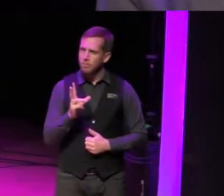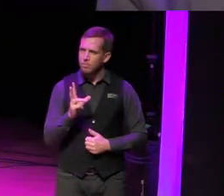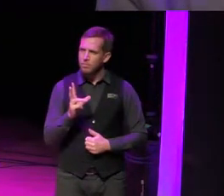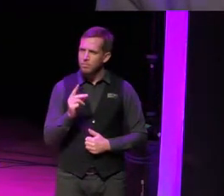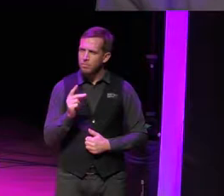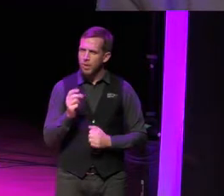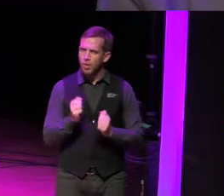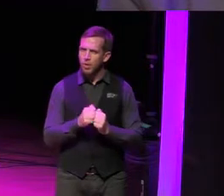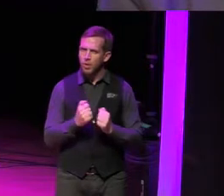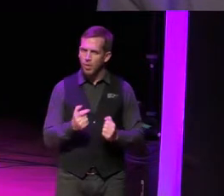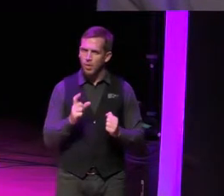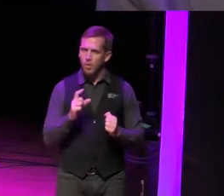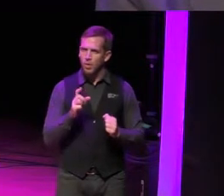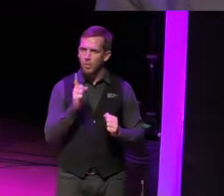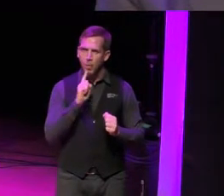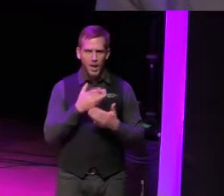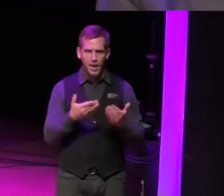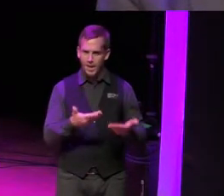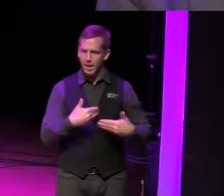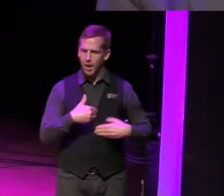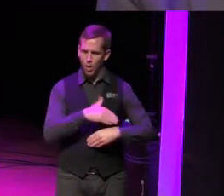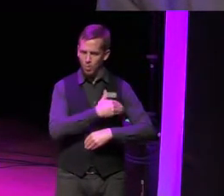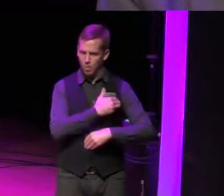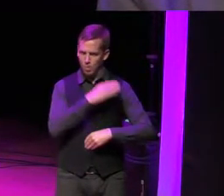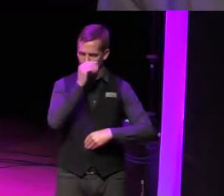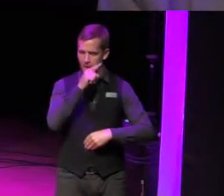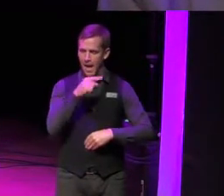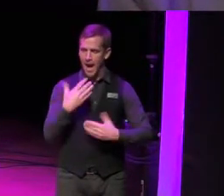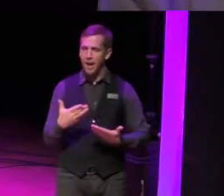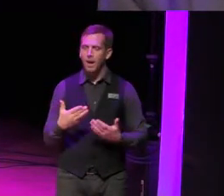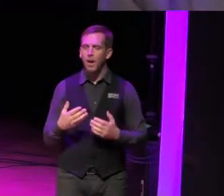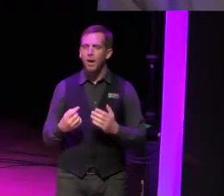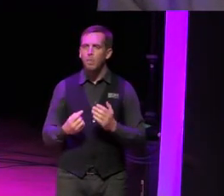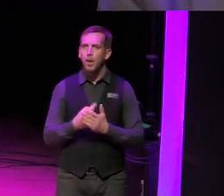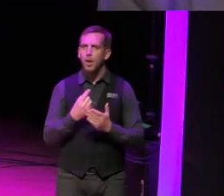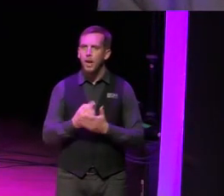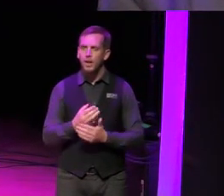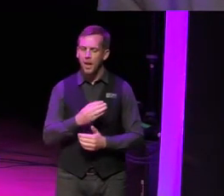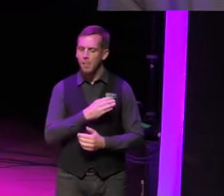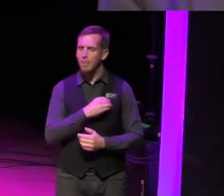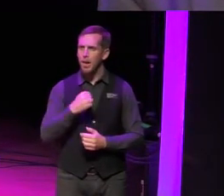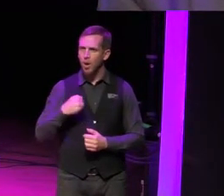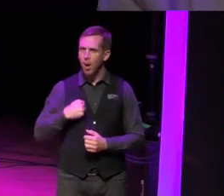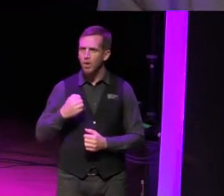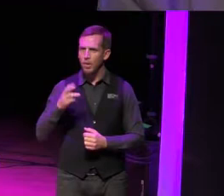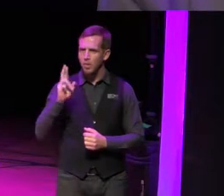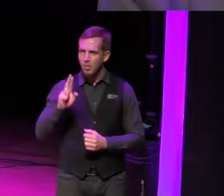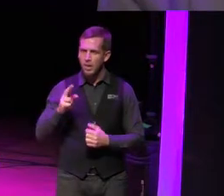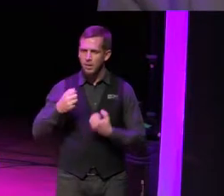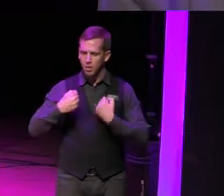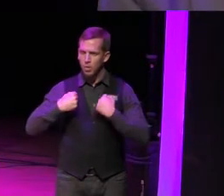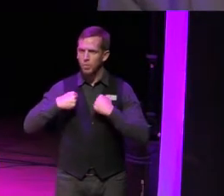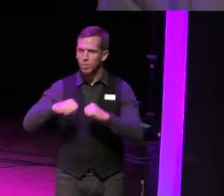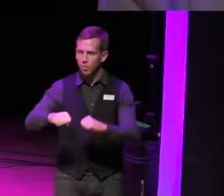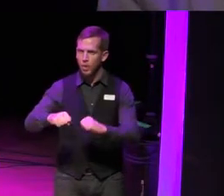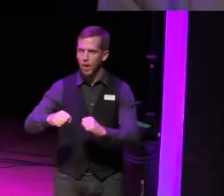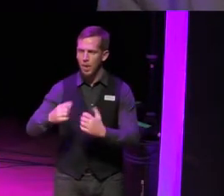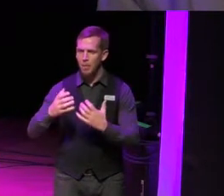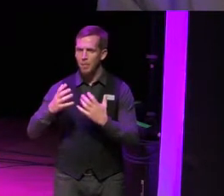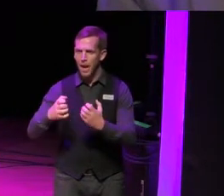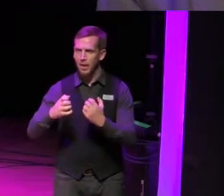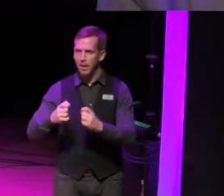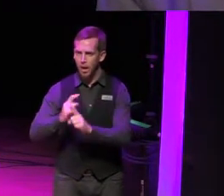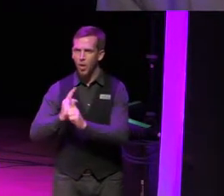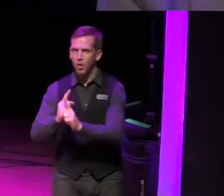enforceable decisions. Traditionally, an ombudsman makes recommendations, investigates, reports,